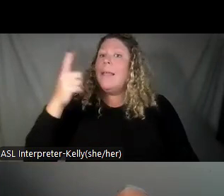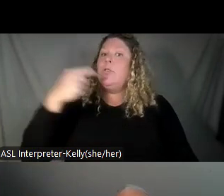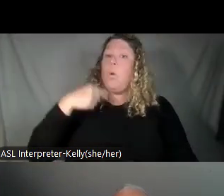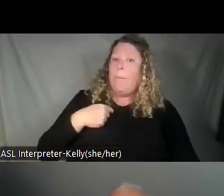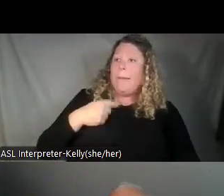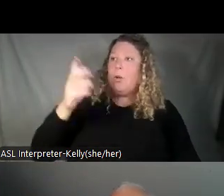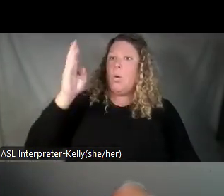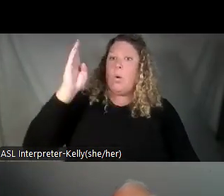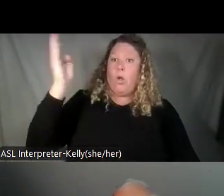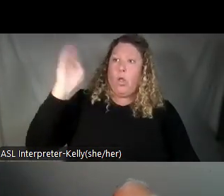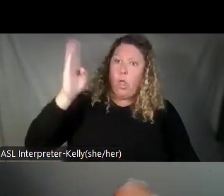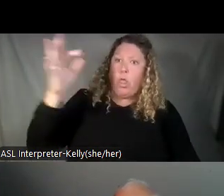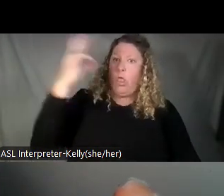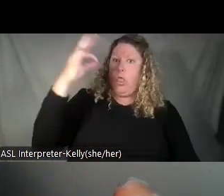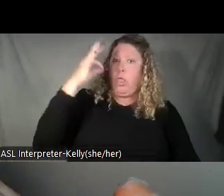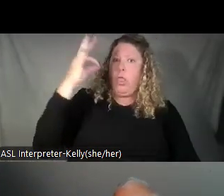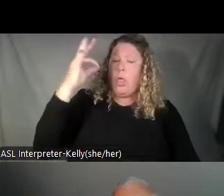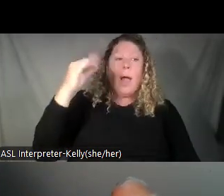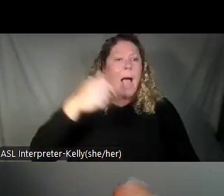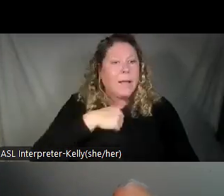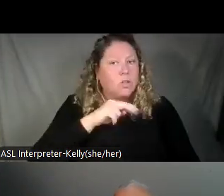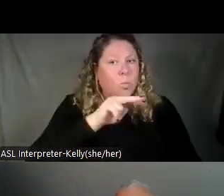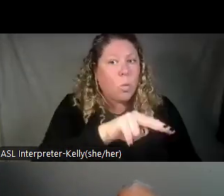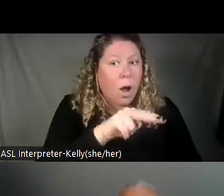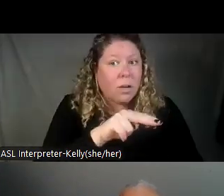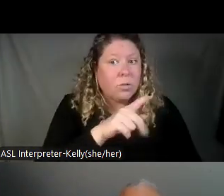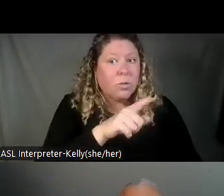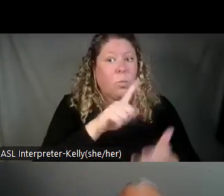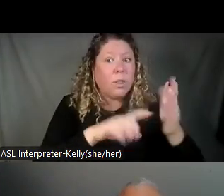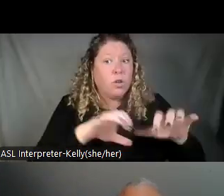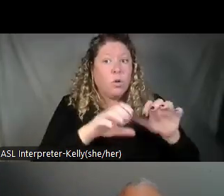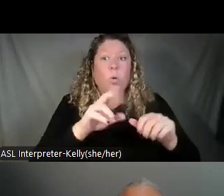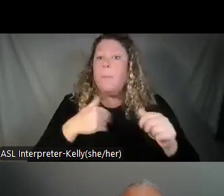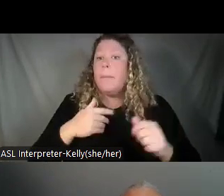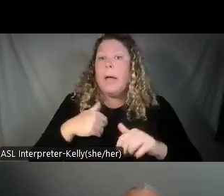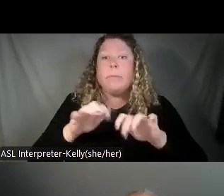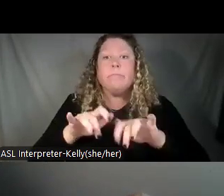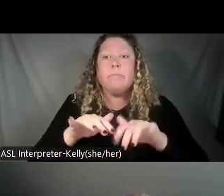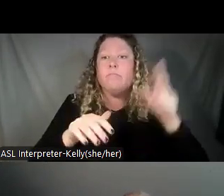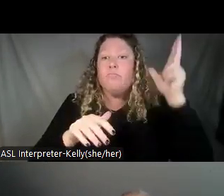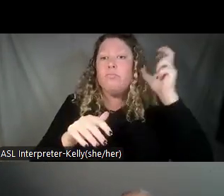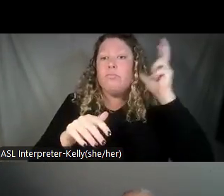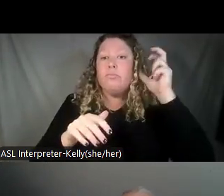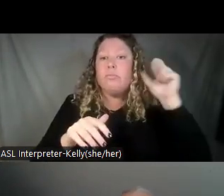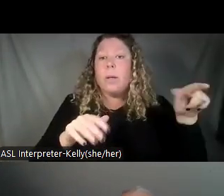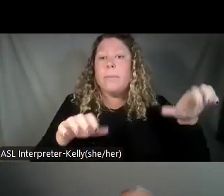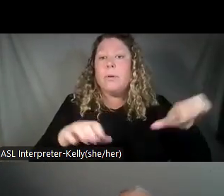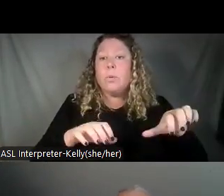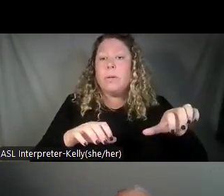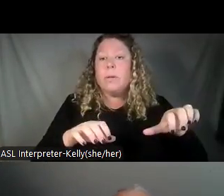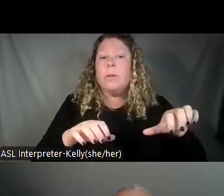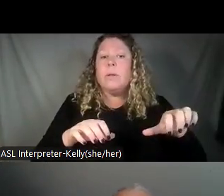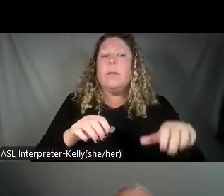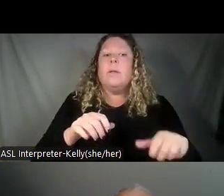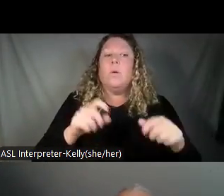but simply watching what they're doing or overhearing through osmotic communication. Now, consider that